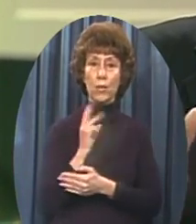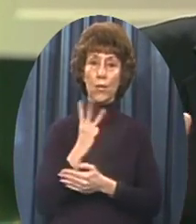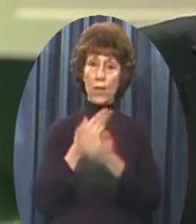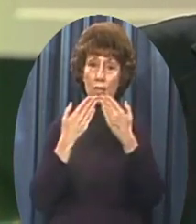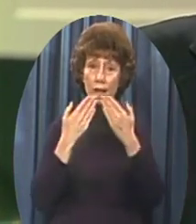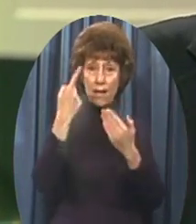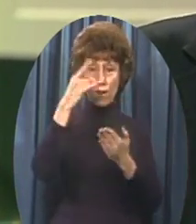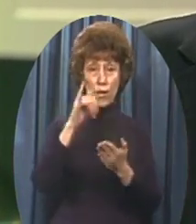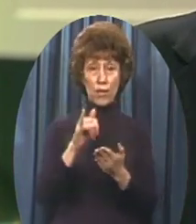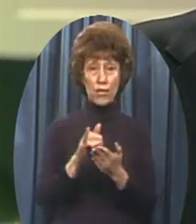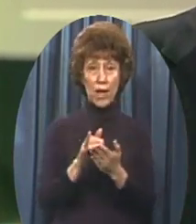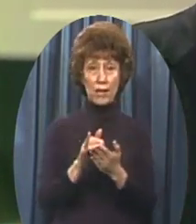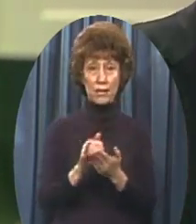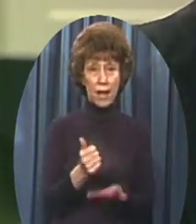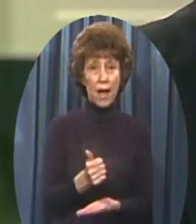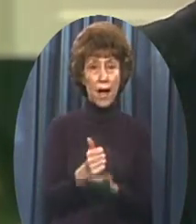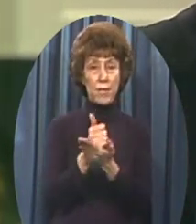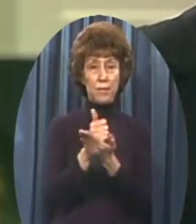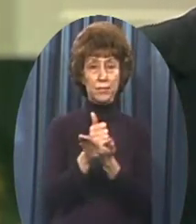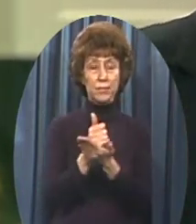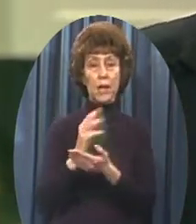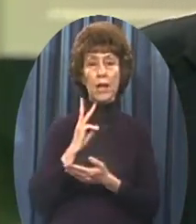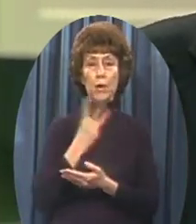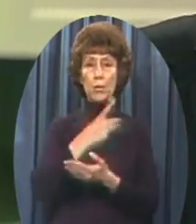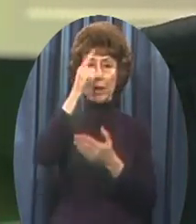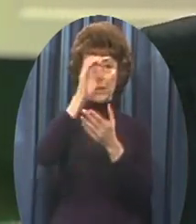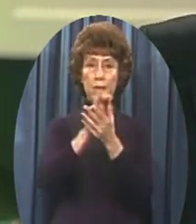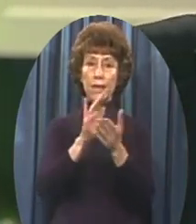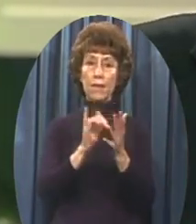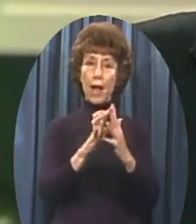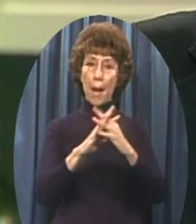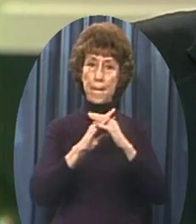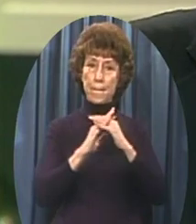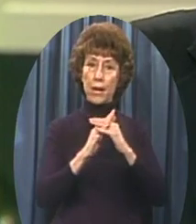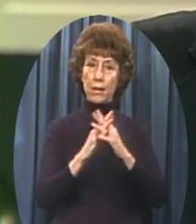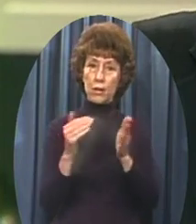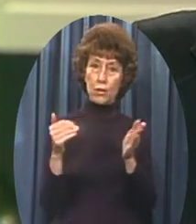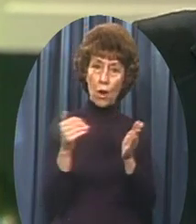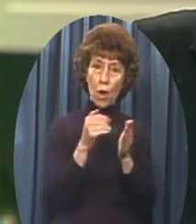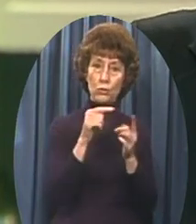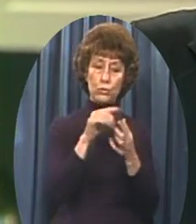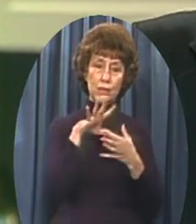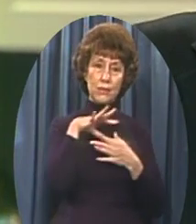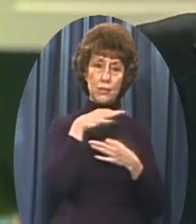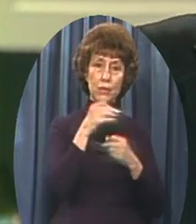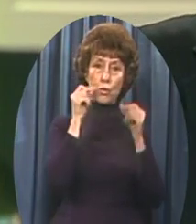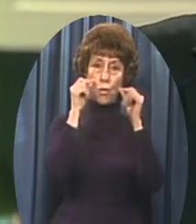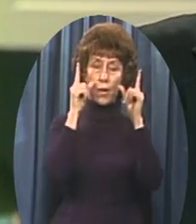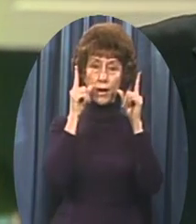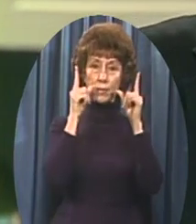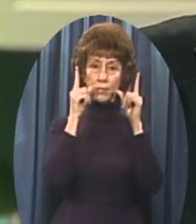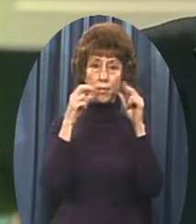believe that this nation is not too far away from a spiritual awakening. Much has